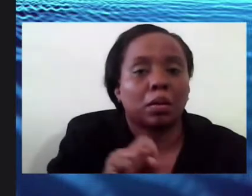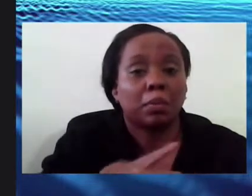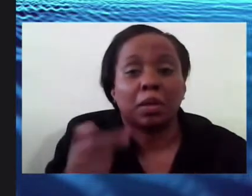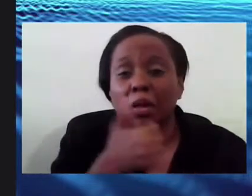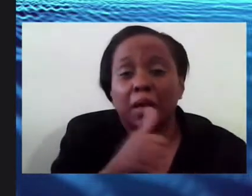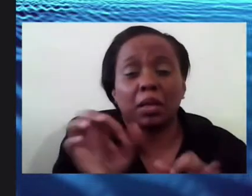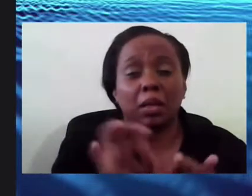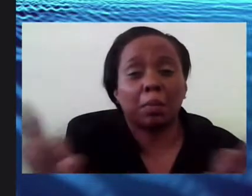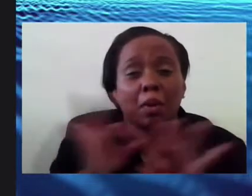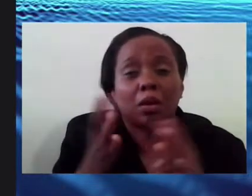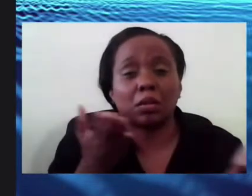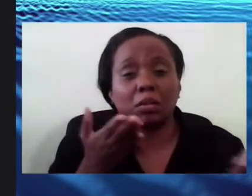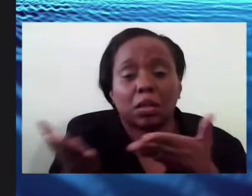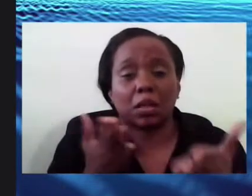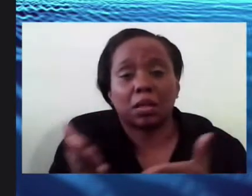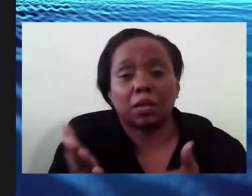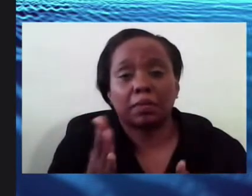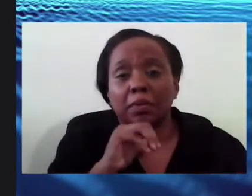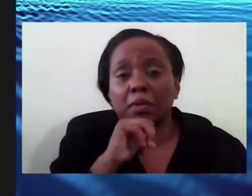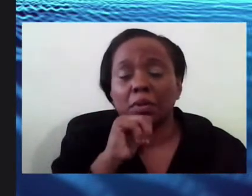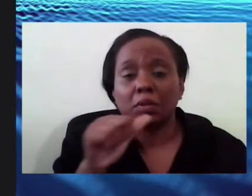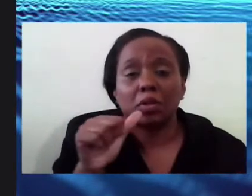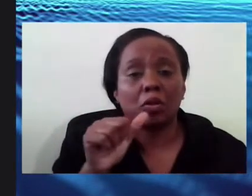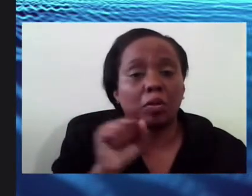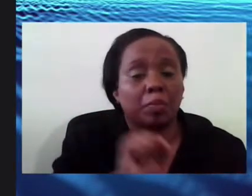going to be offline for the cleanings?